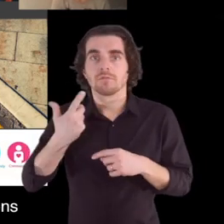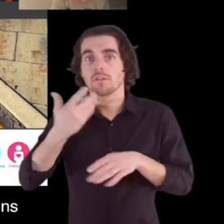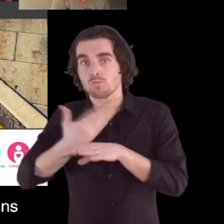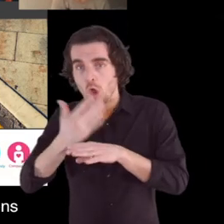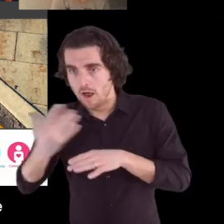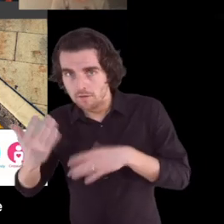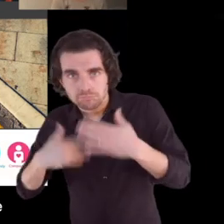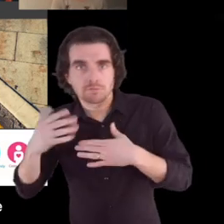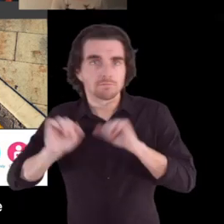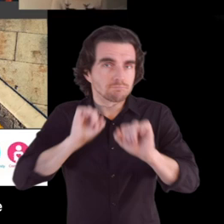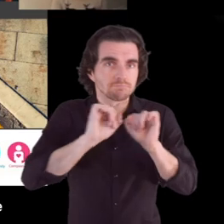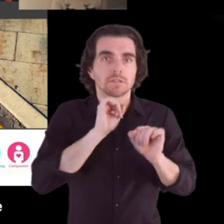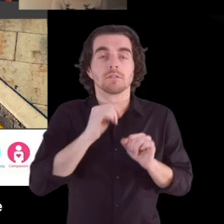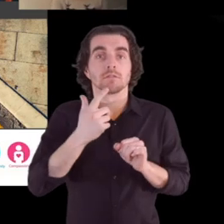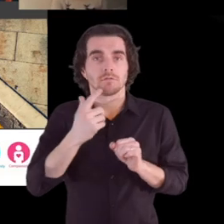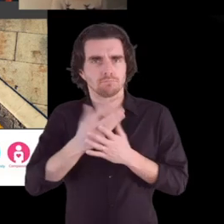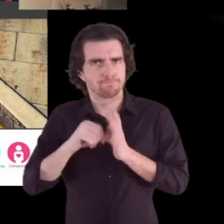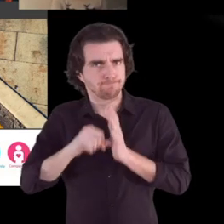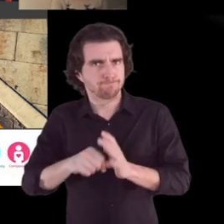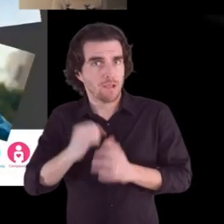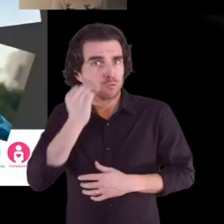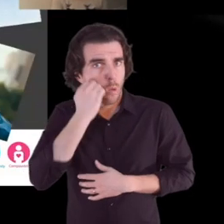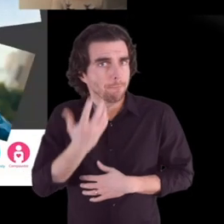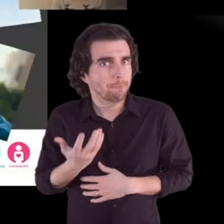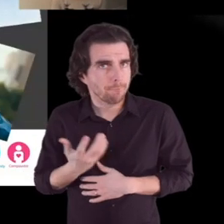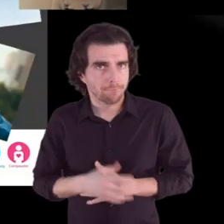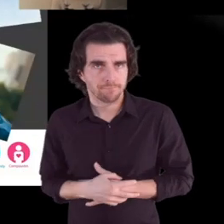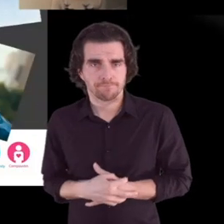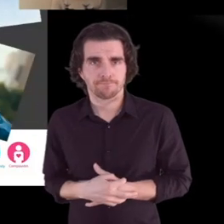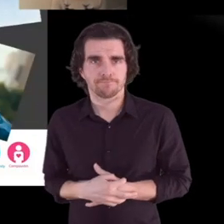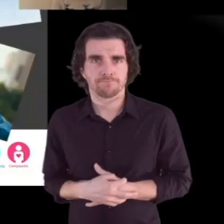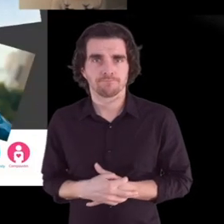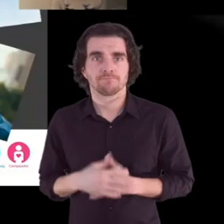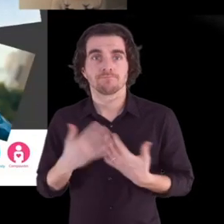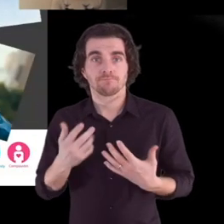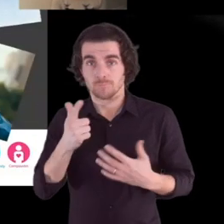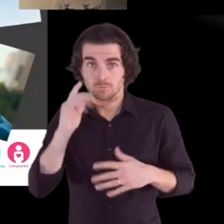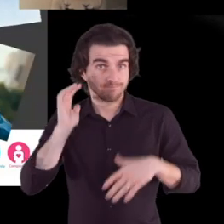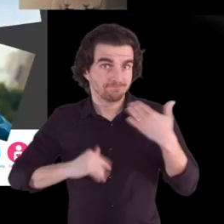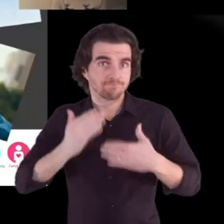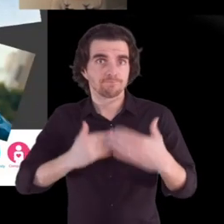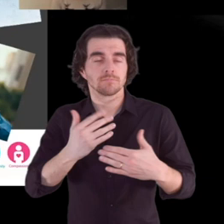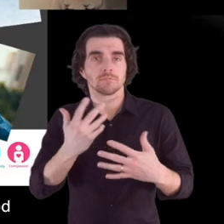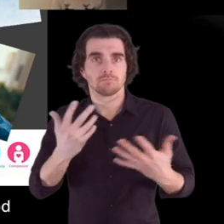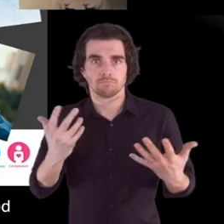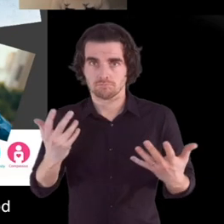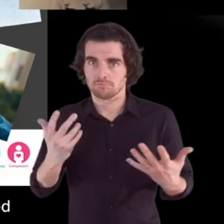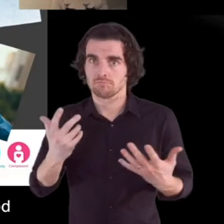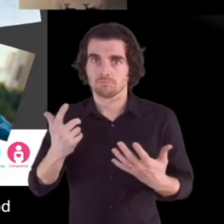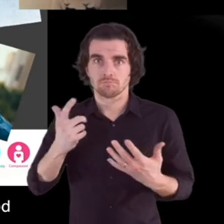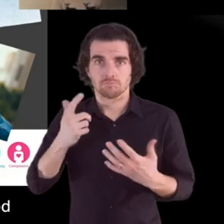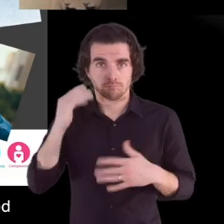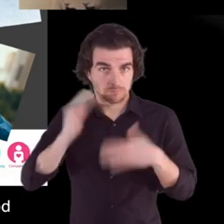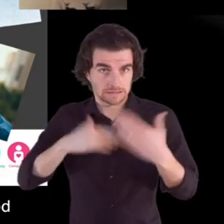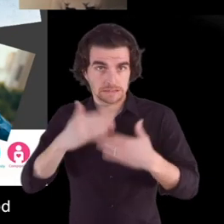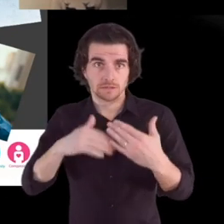work tensions are kind of bringing that home, and that's difficult at home as well. And then kind of moving across, then you've kind of come over the hill